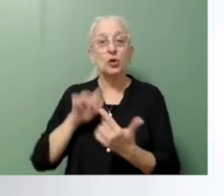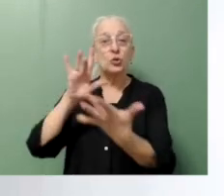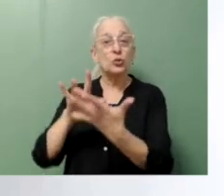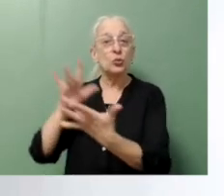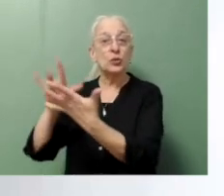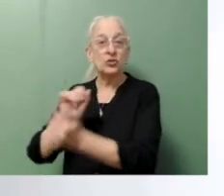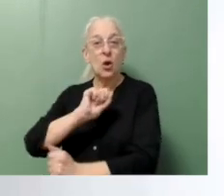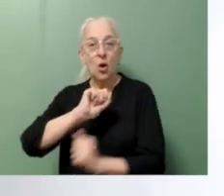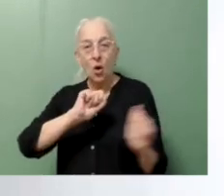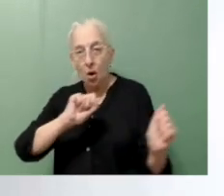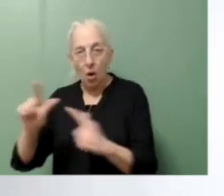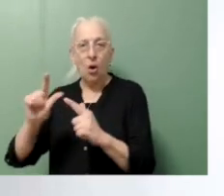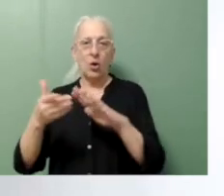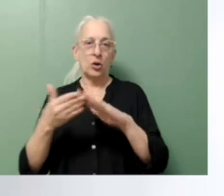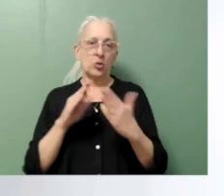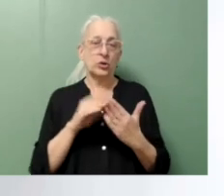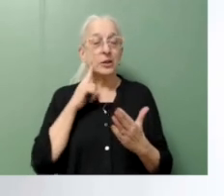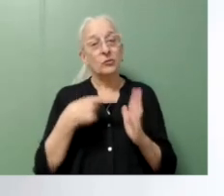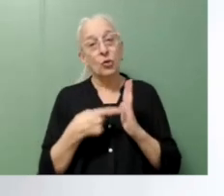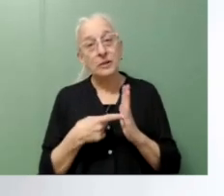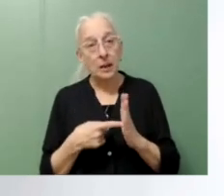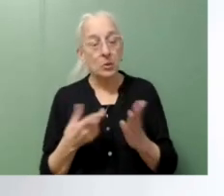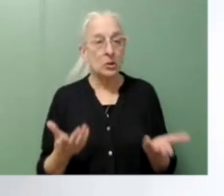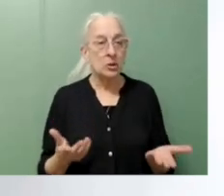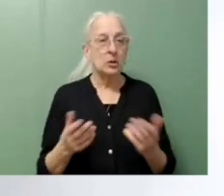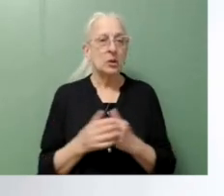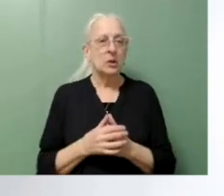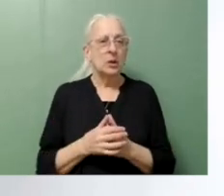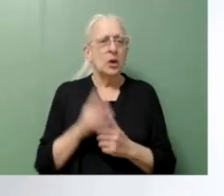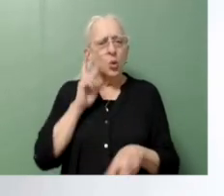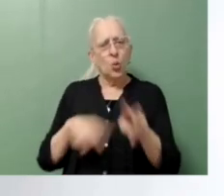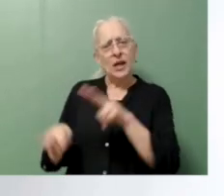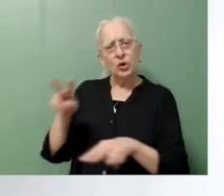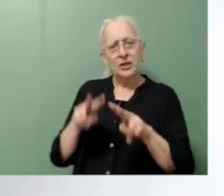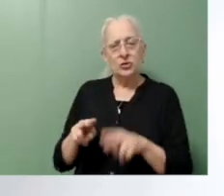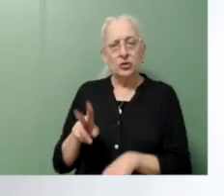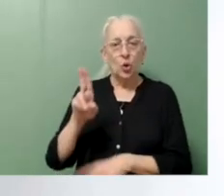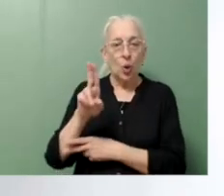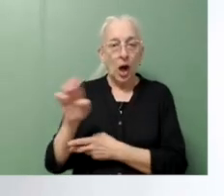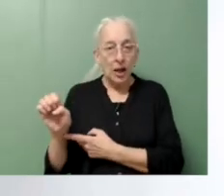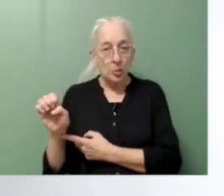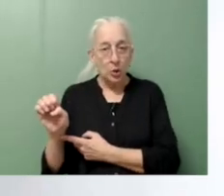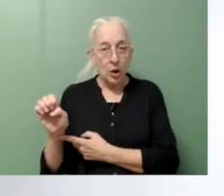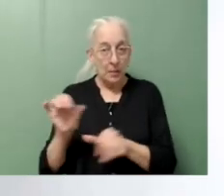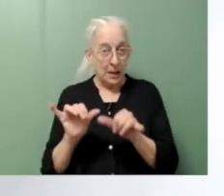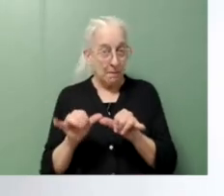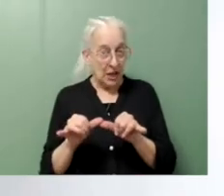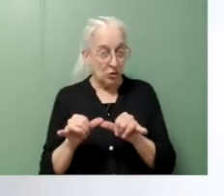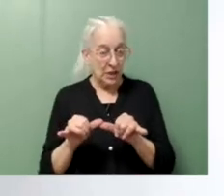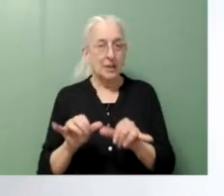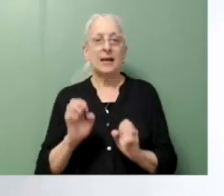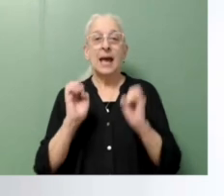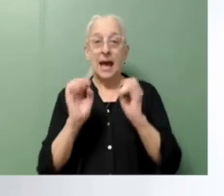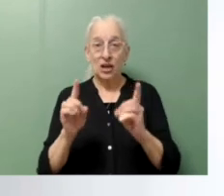communities. So a few of them, for example, we also looked into the unemployment and education metrics to identify regions